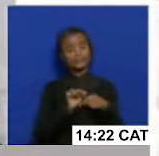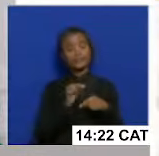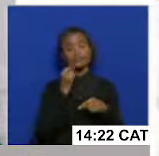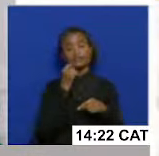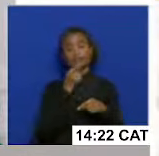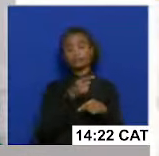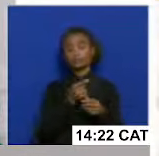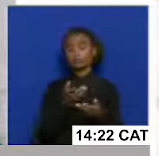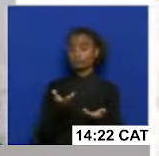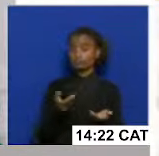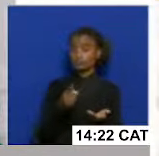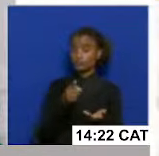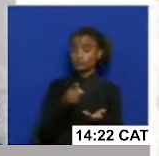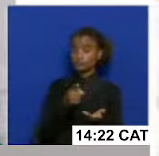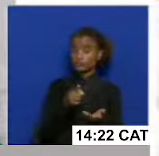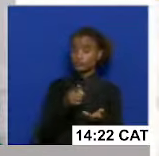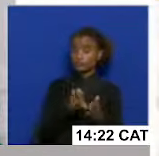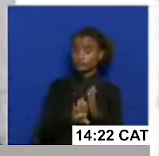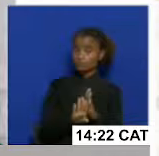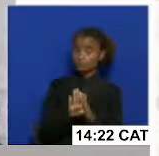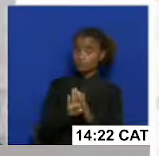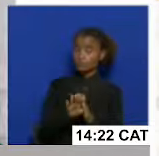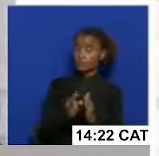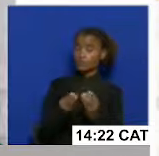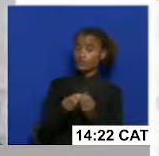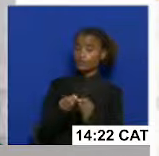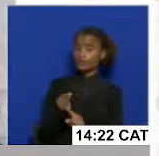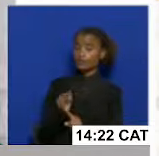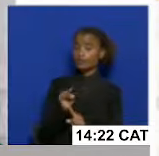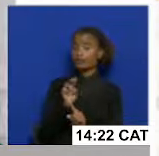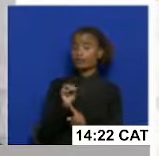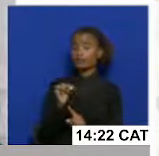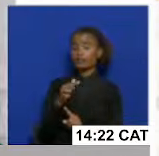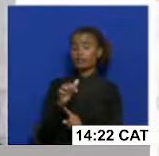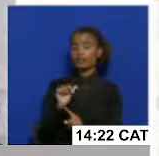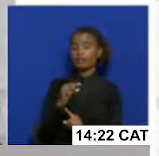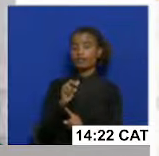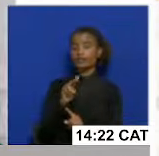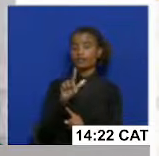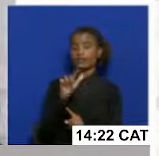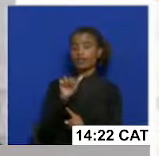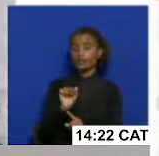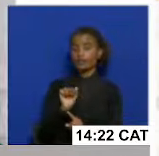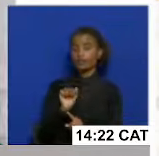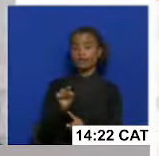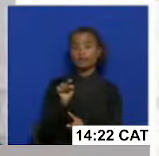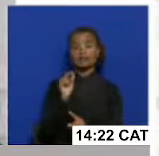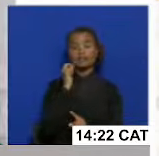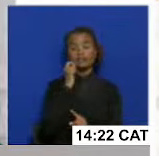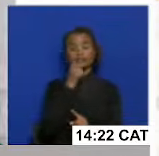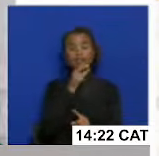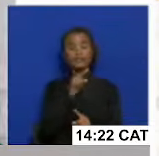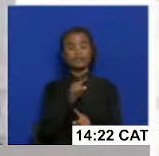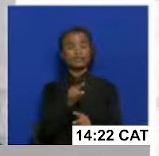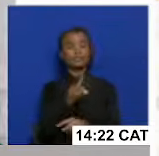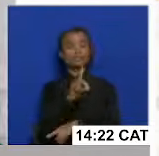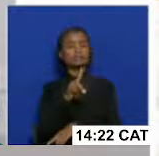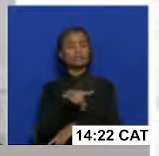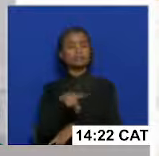with Magagula? And she says, we have made plans to sort out the DPP that side when the case